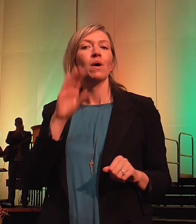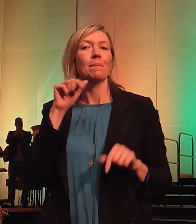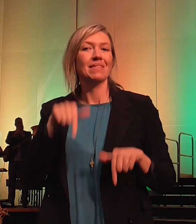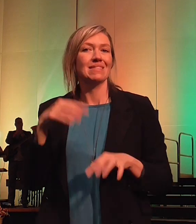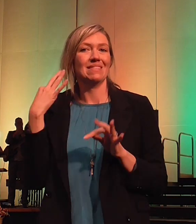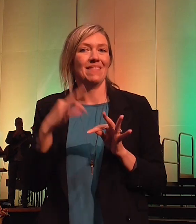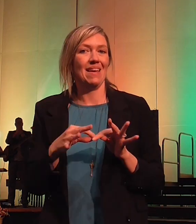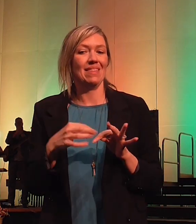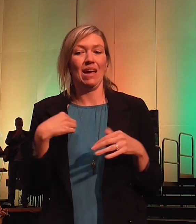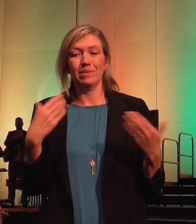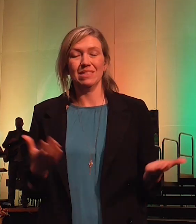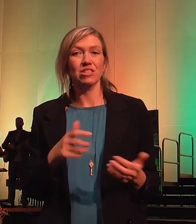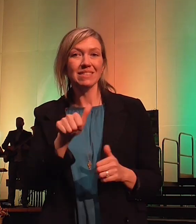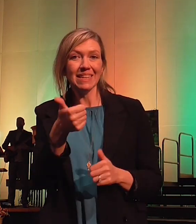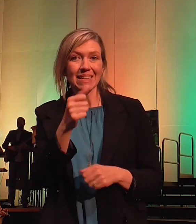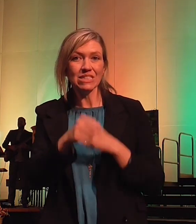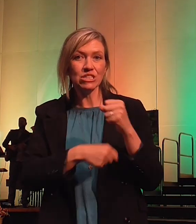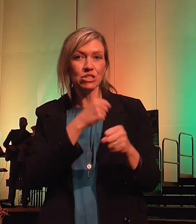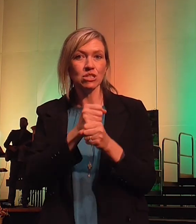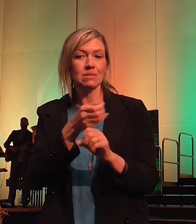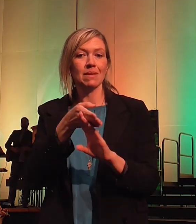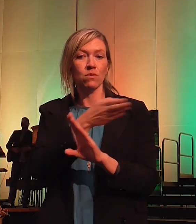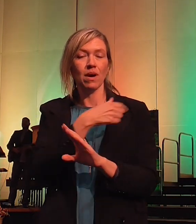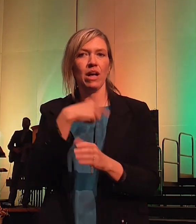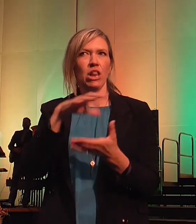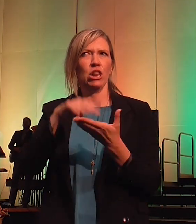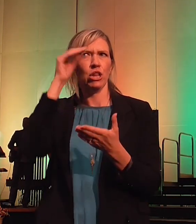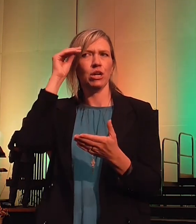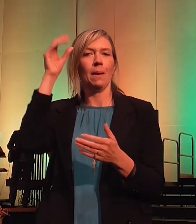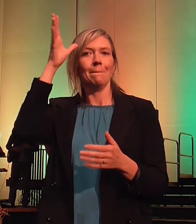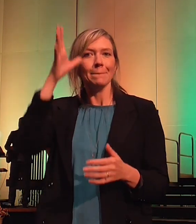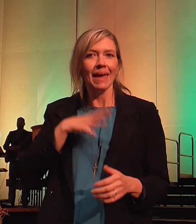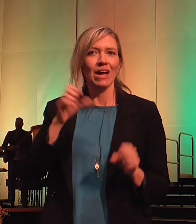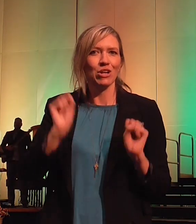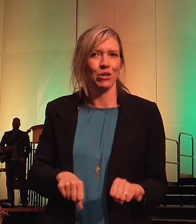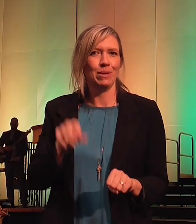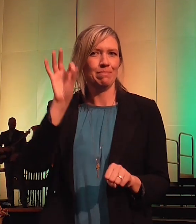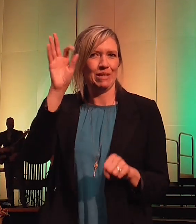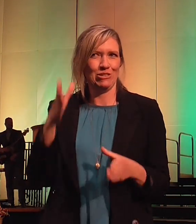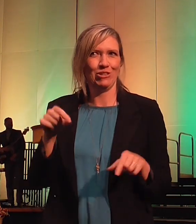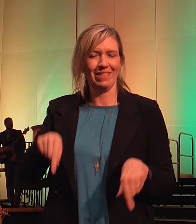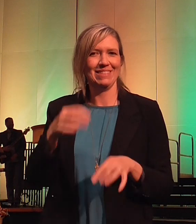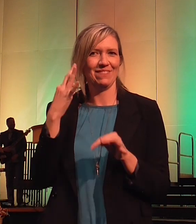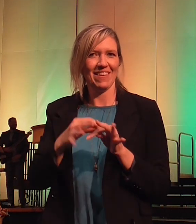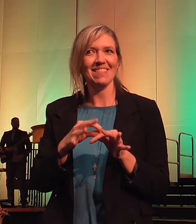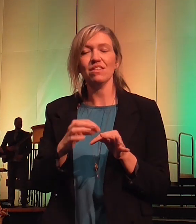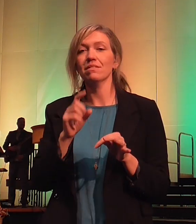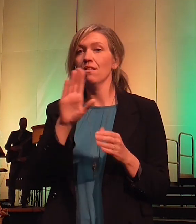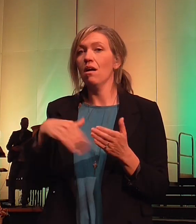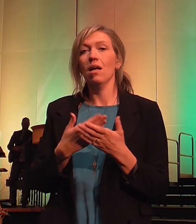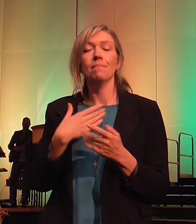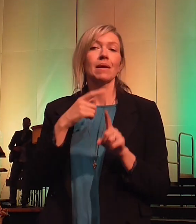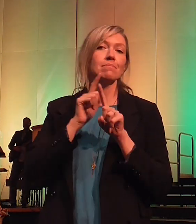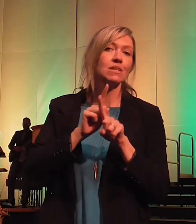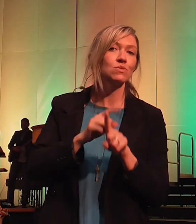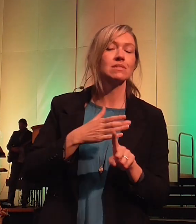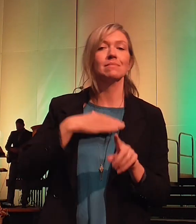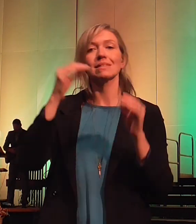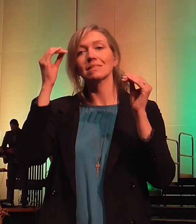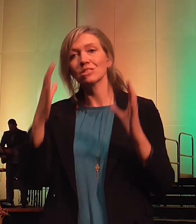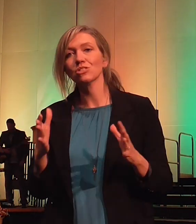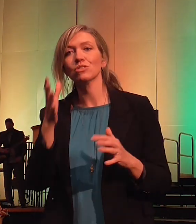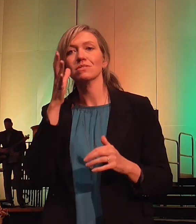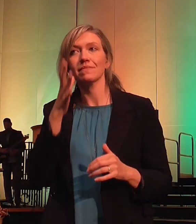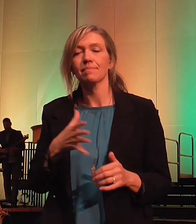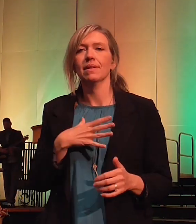I grew up in this faith, and I was in this faith for like 10 years before I even learned a man could be a minister in our faith. It is so female. So all my mentors and teachers, I'm